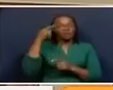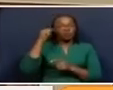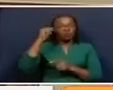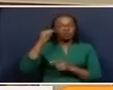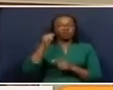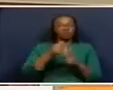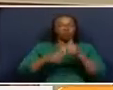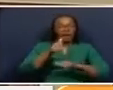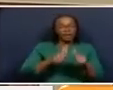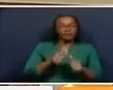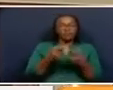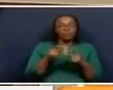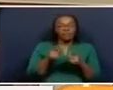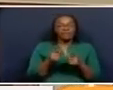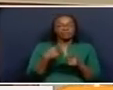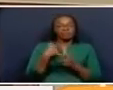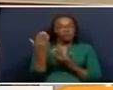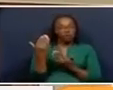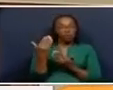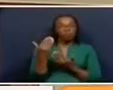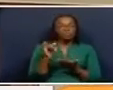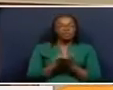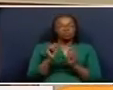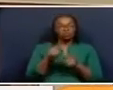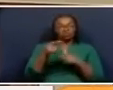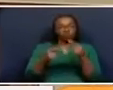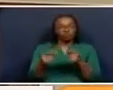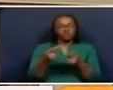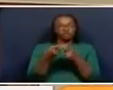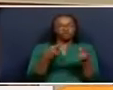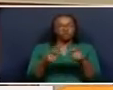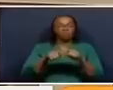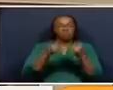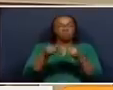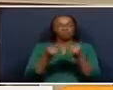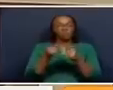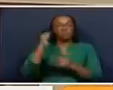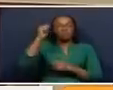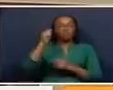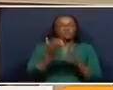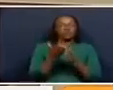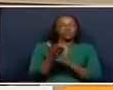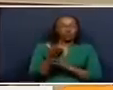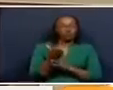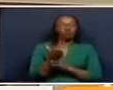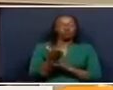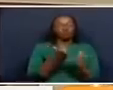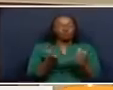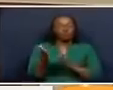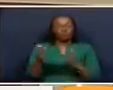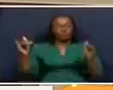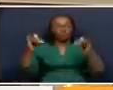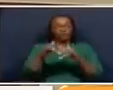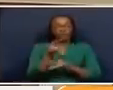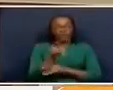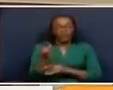votes. But I do hope that we will move away from defining our politics purely through those platforms, because those platforms